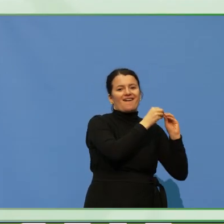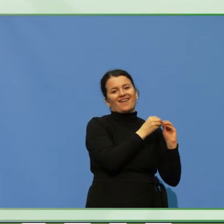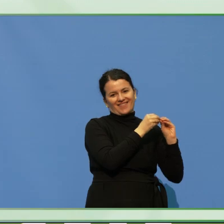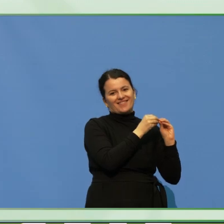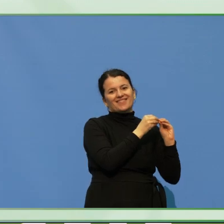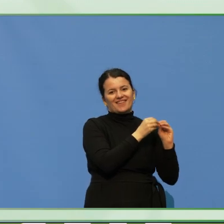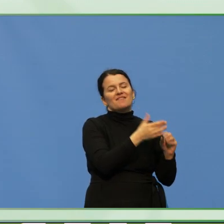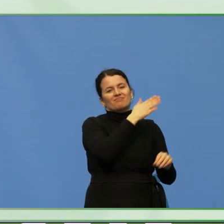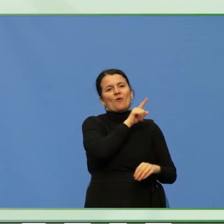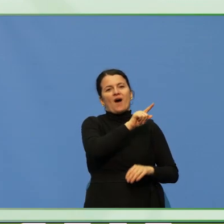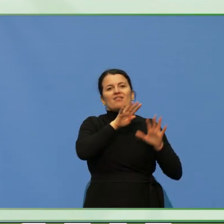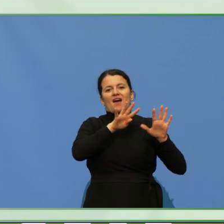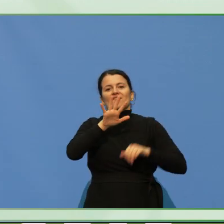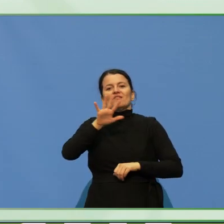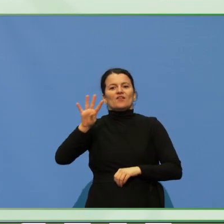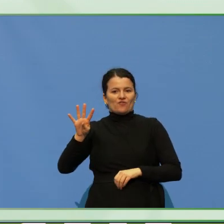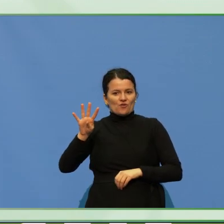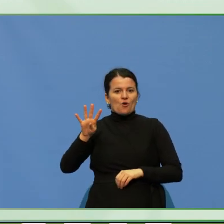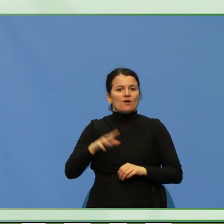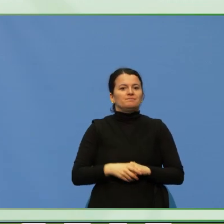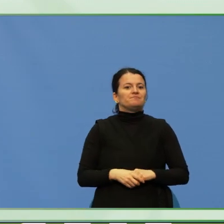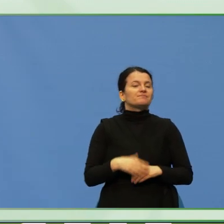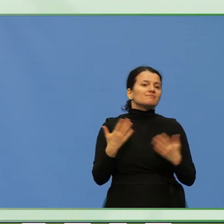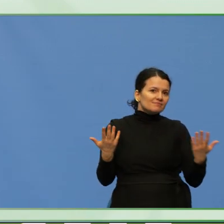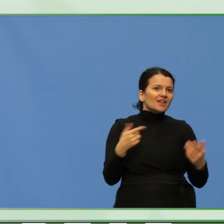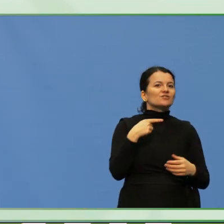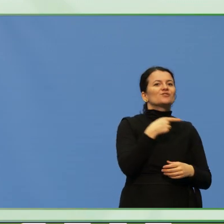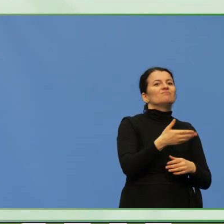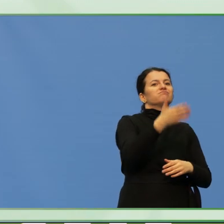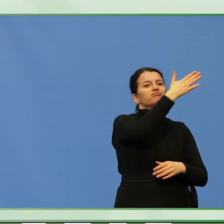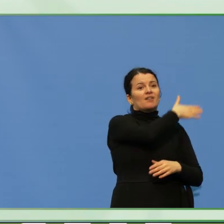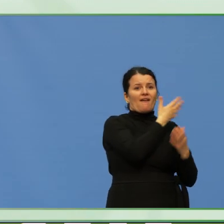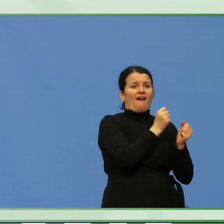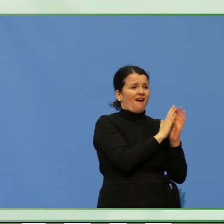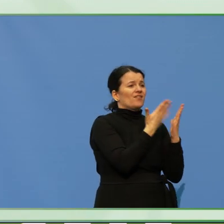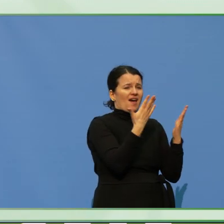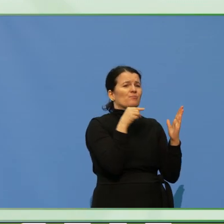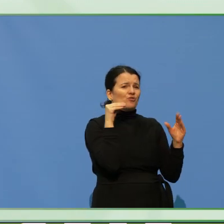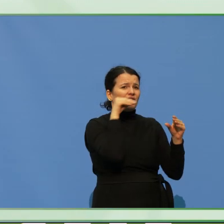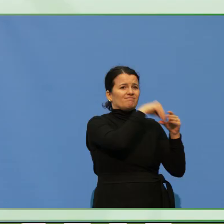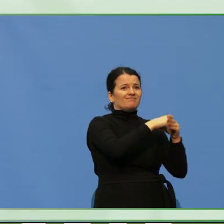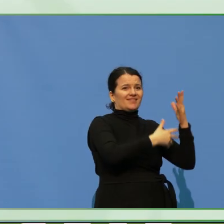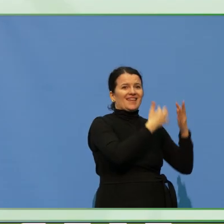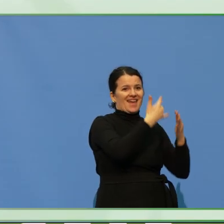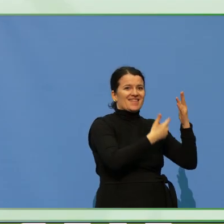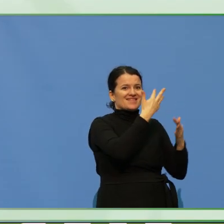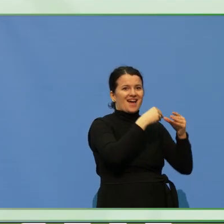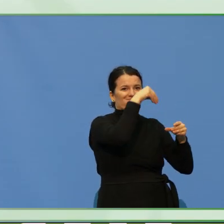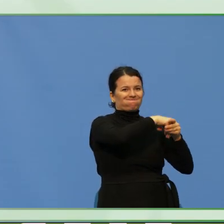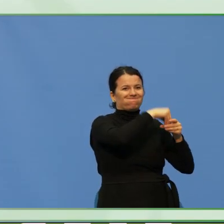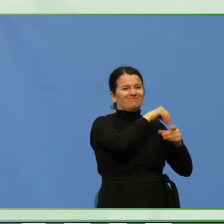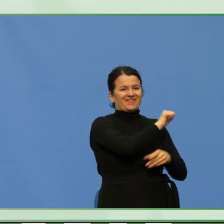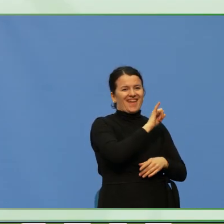Dumbledore library of data. That is what is powering AI. And I think the